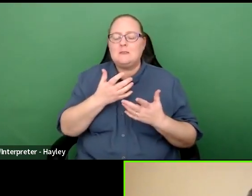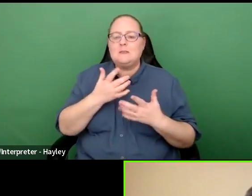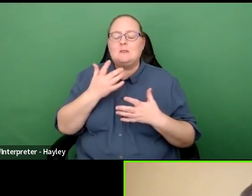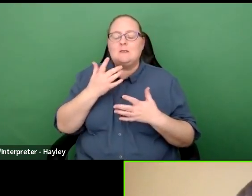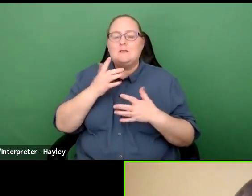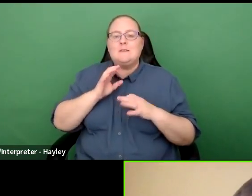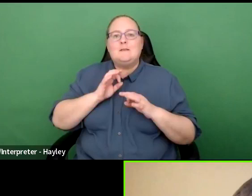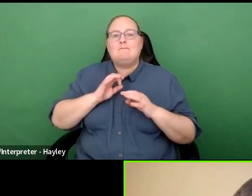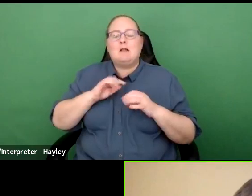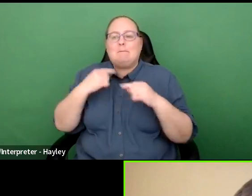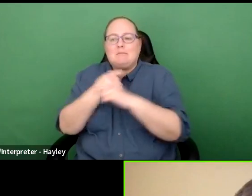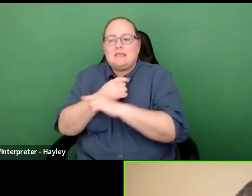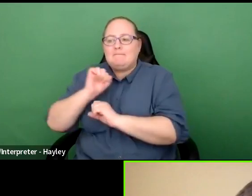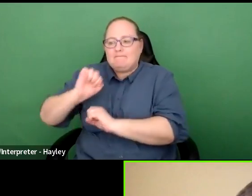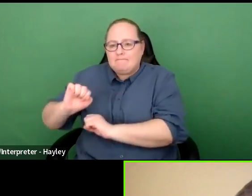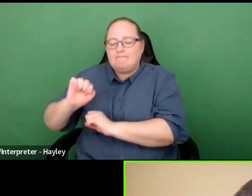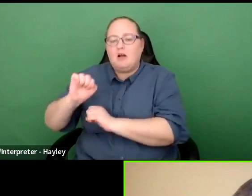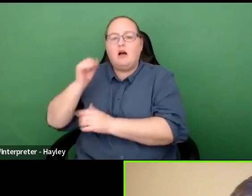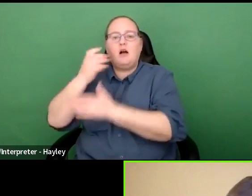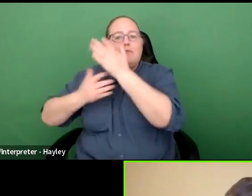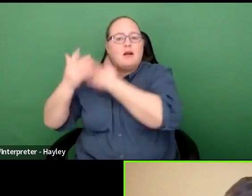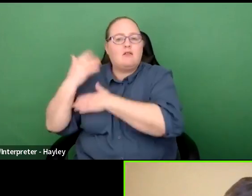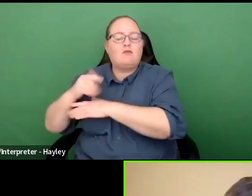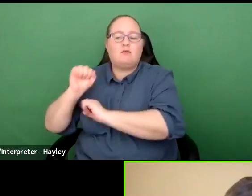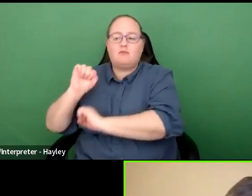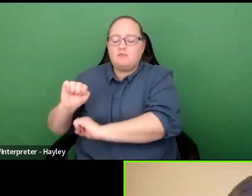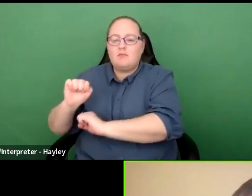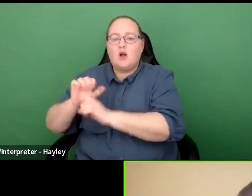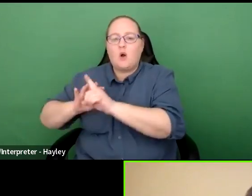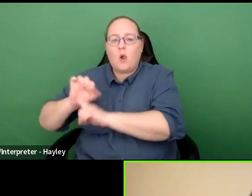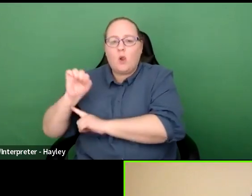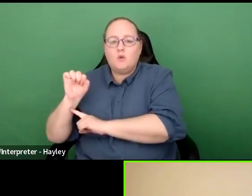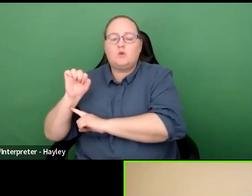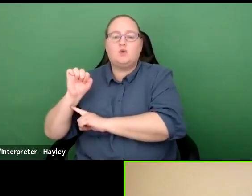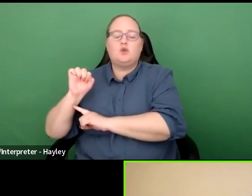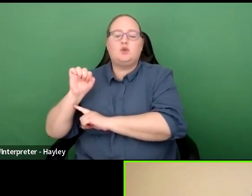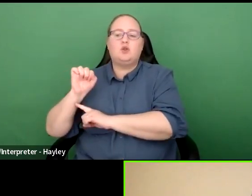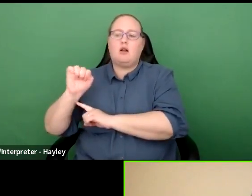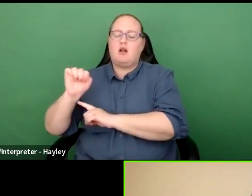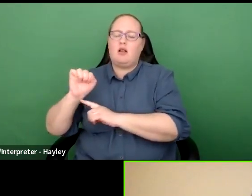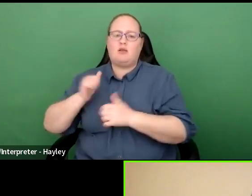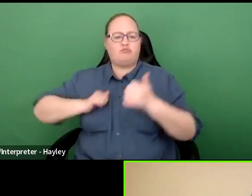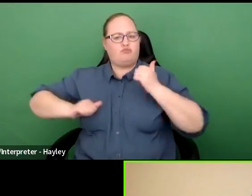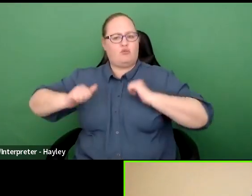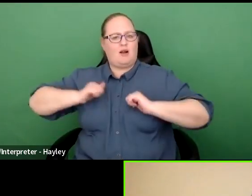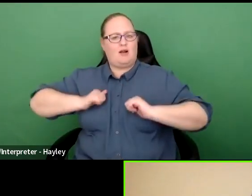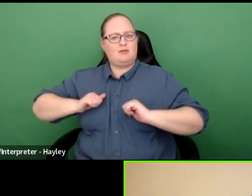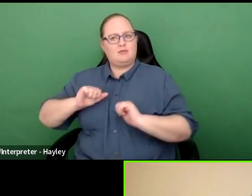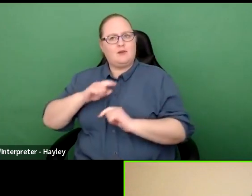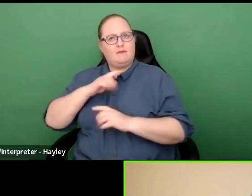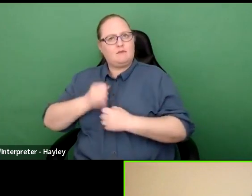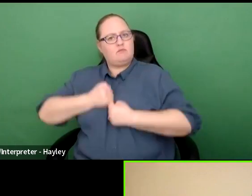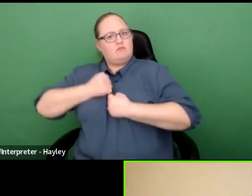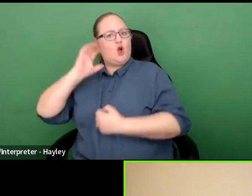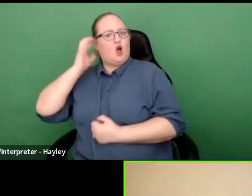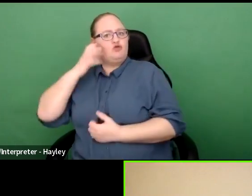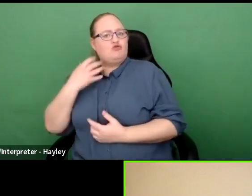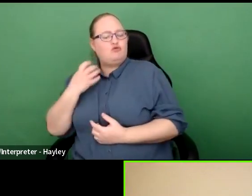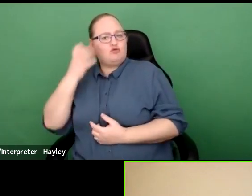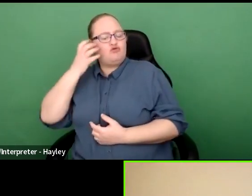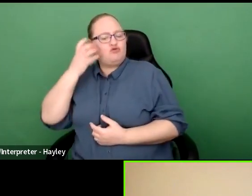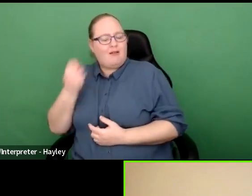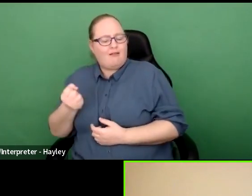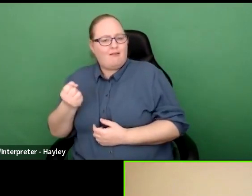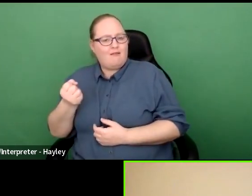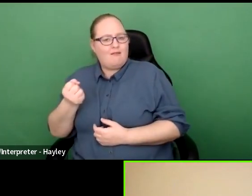what is historical background, sense of pride, sense of national belonging in that country. And very quickly, these